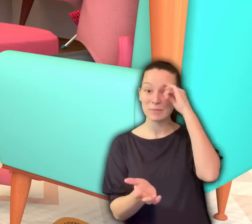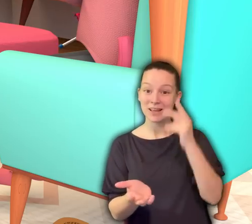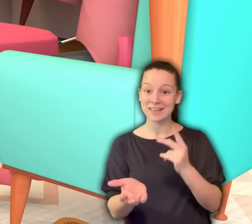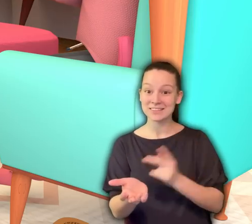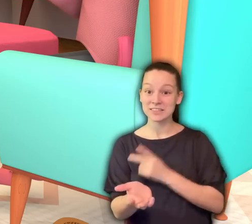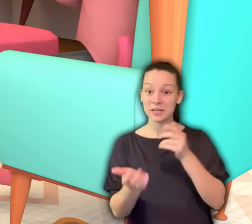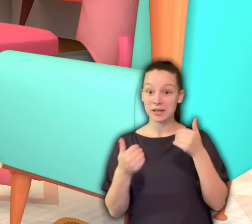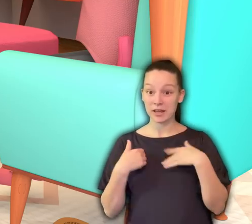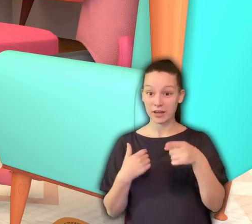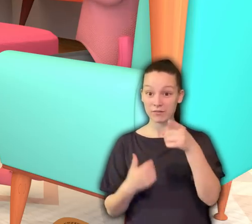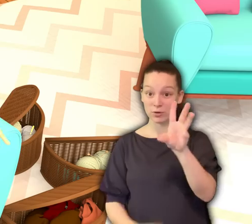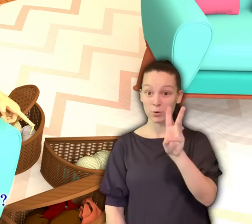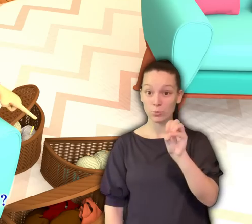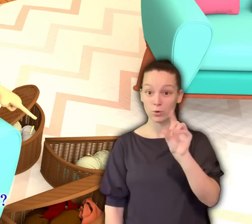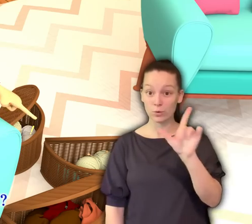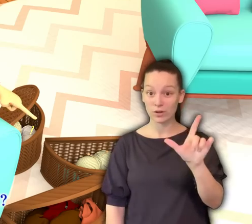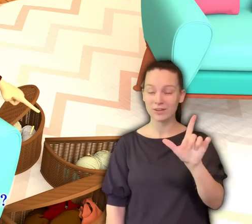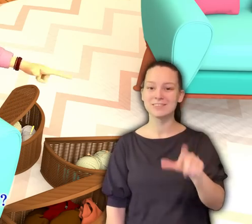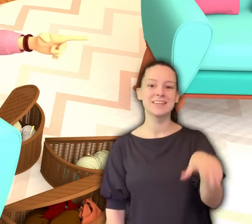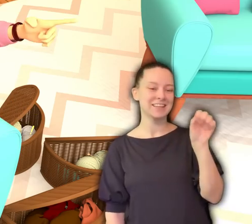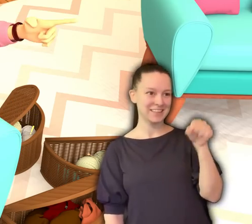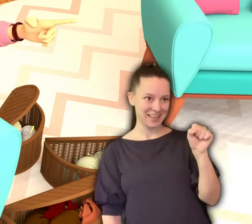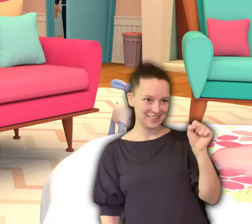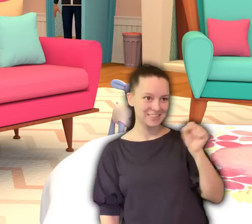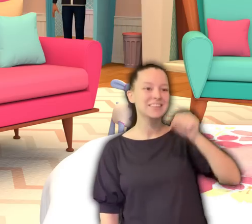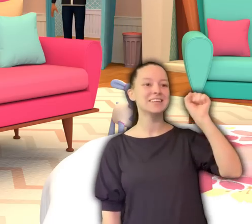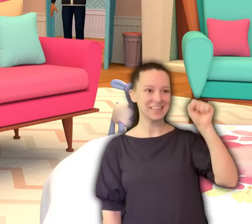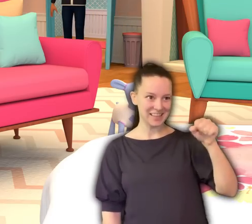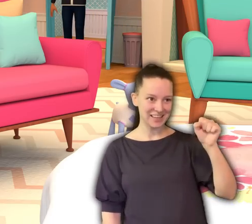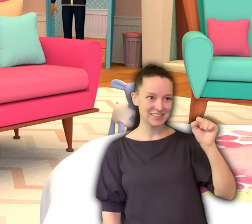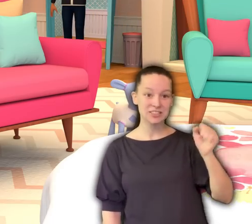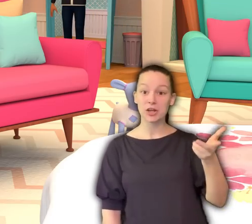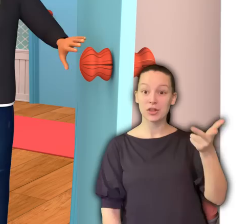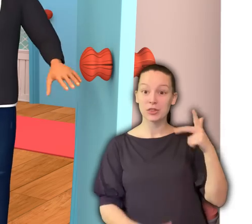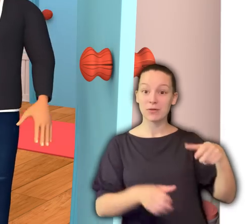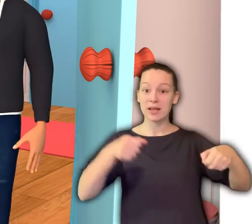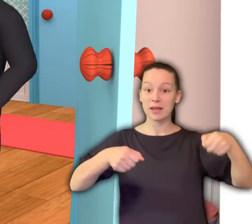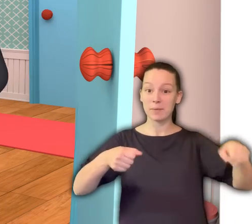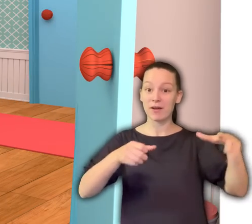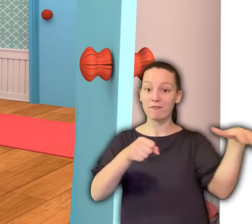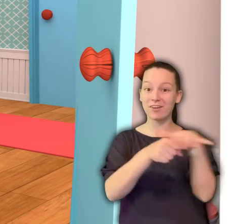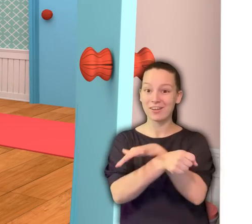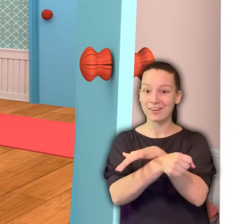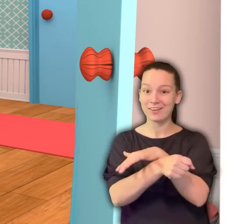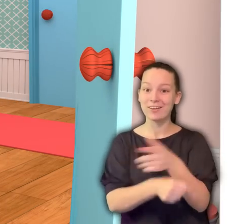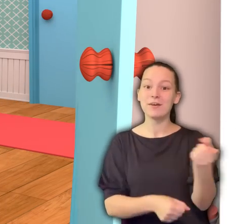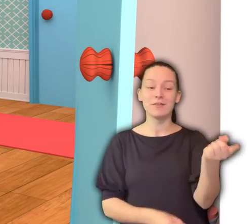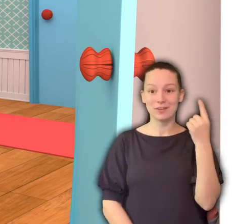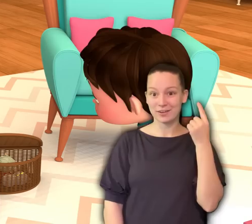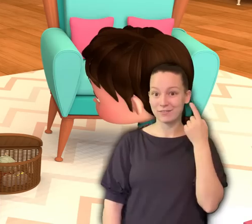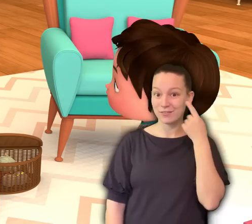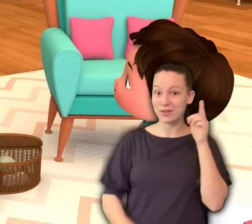baa baa black sheep have you any wall yes sir yes sir three bags